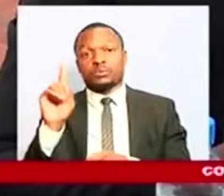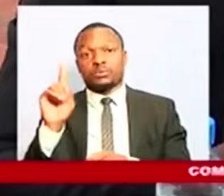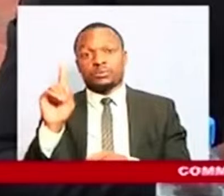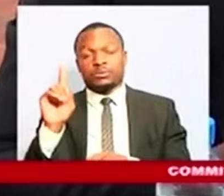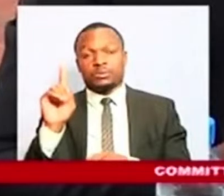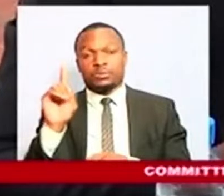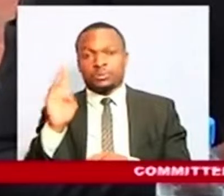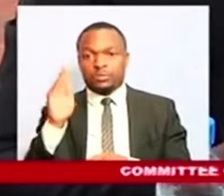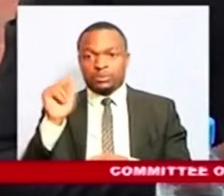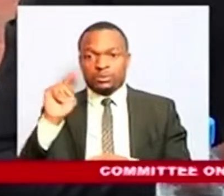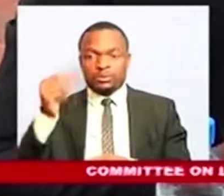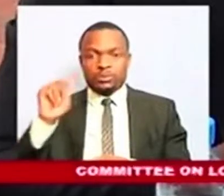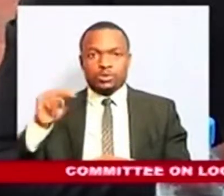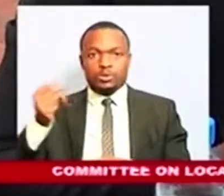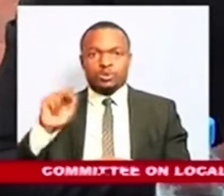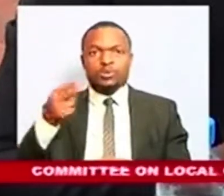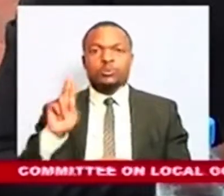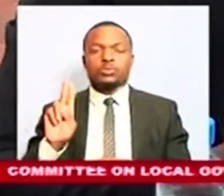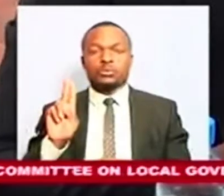Bangweulu radio station.